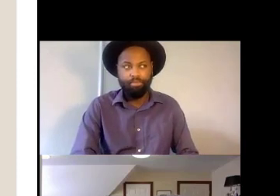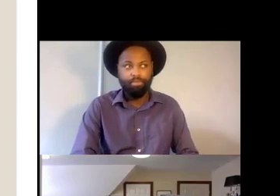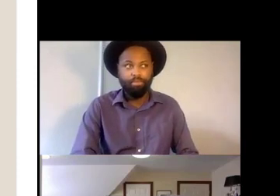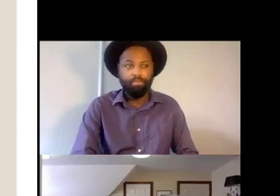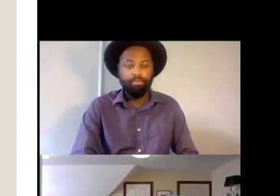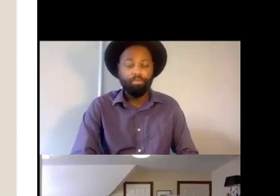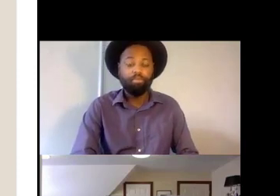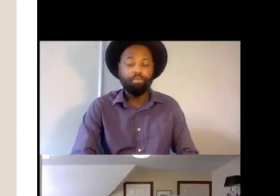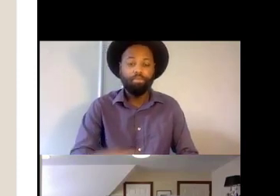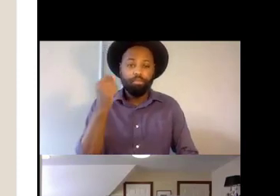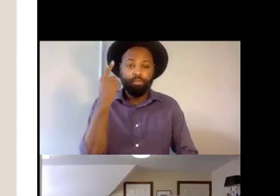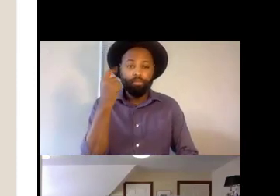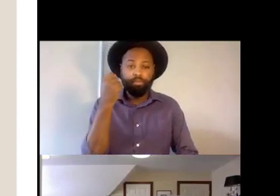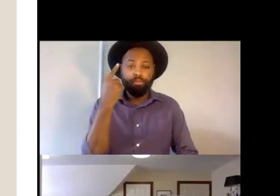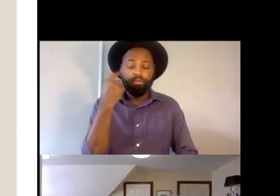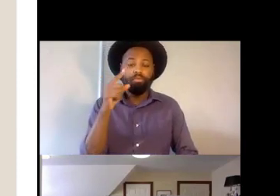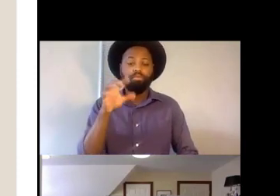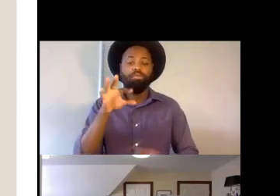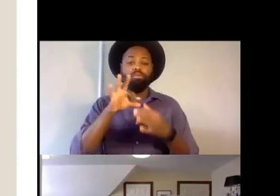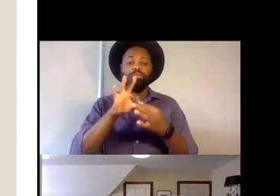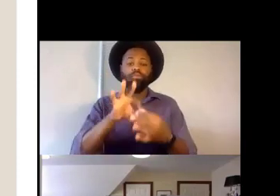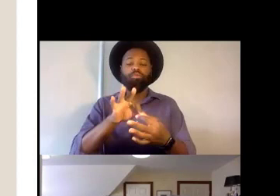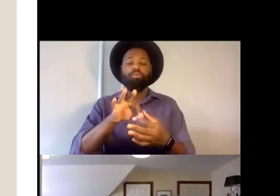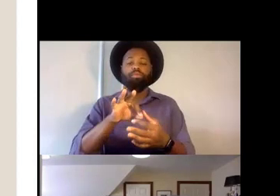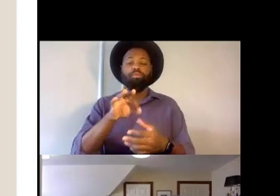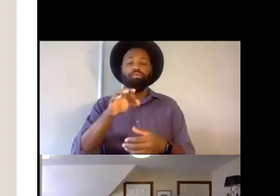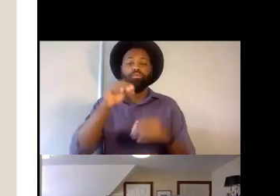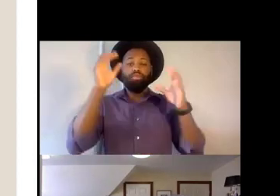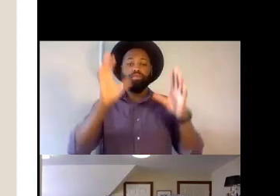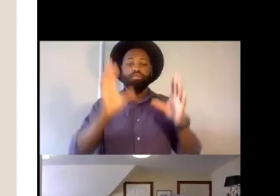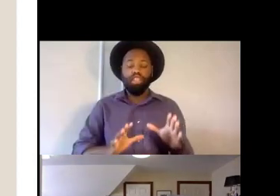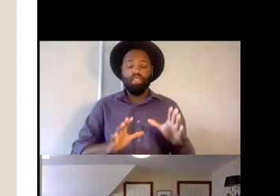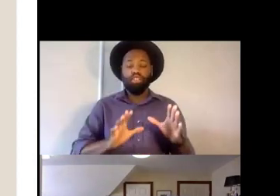and among full professors in predominantly STEM colleges.